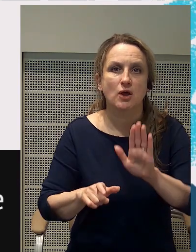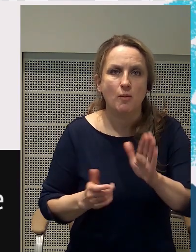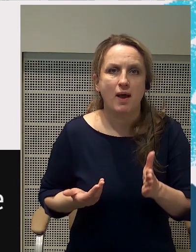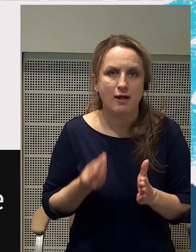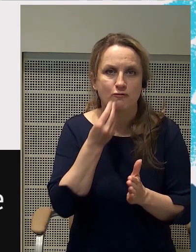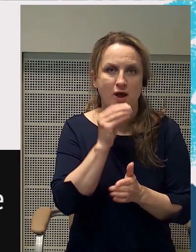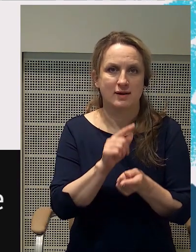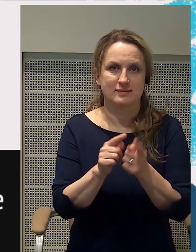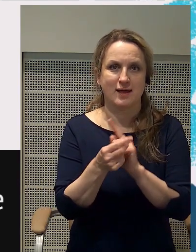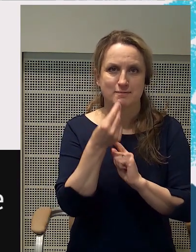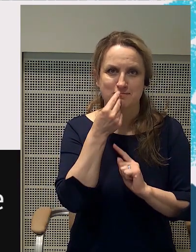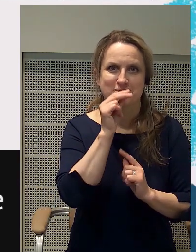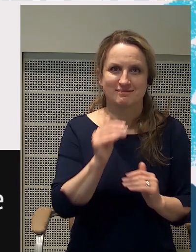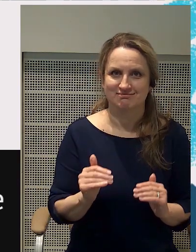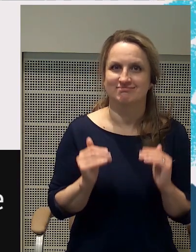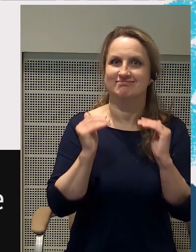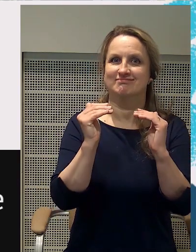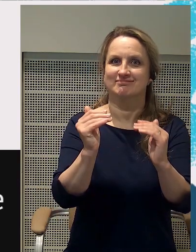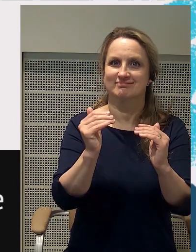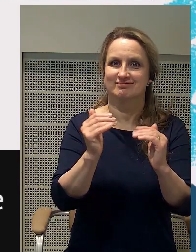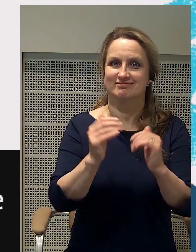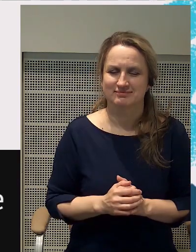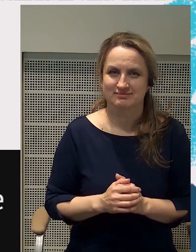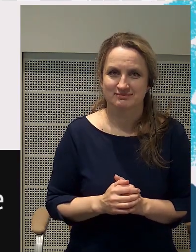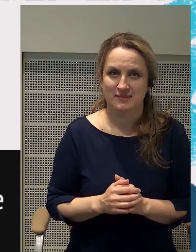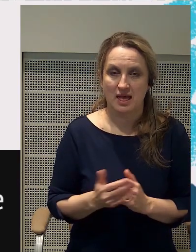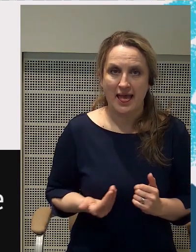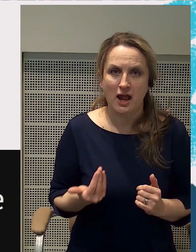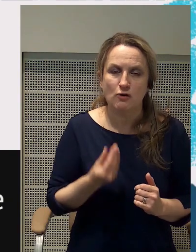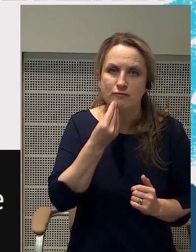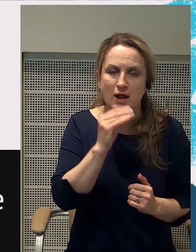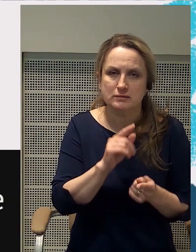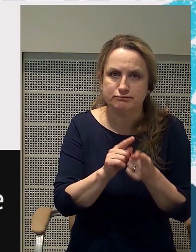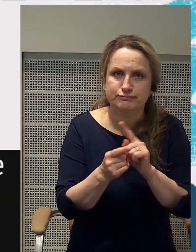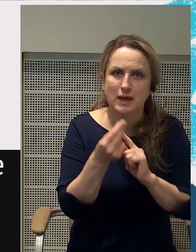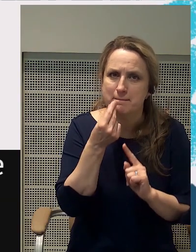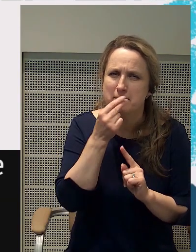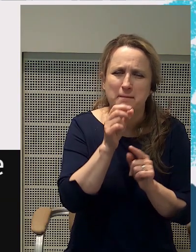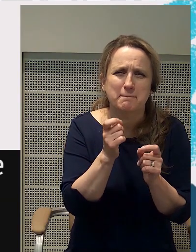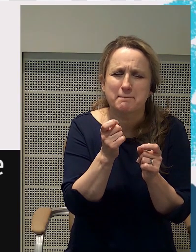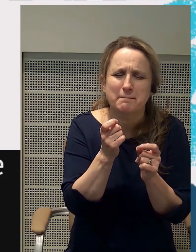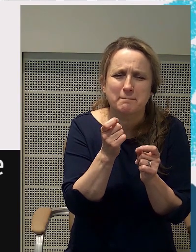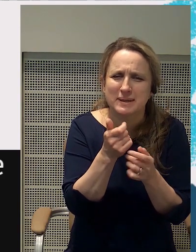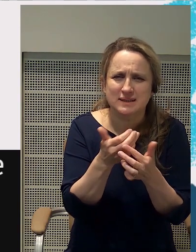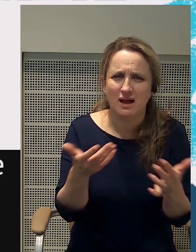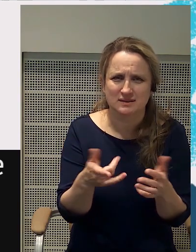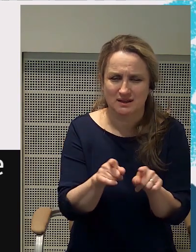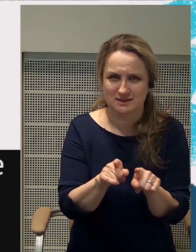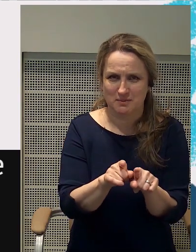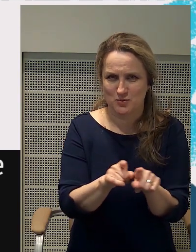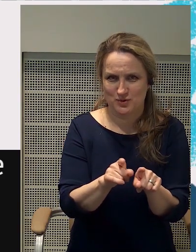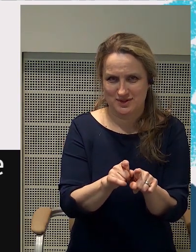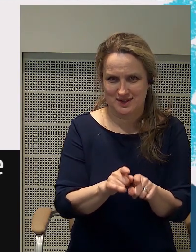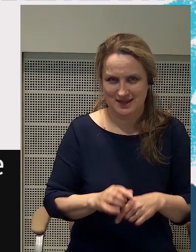not effective. Quality of life is the ultimate outcome of any treatment. And it has